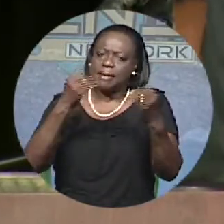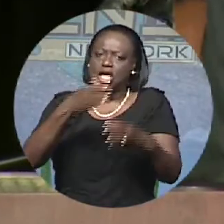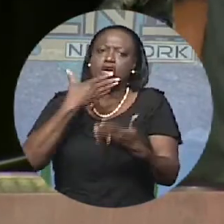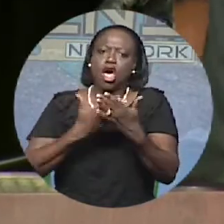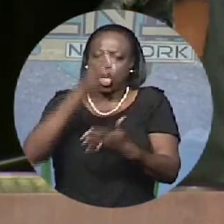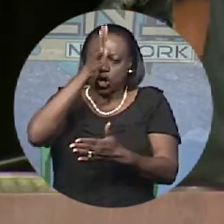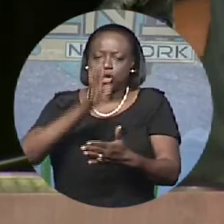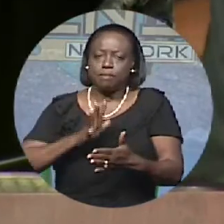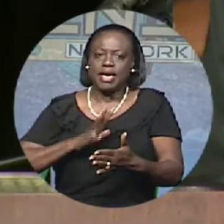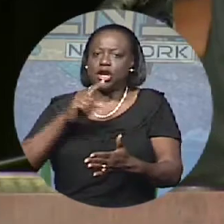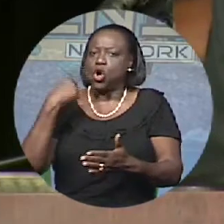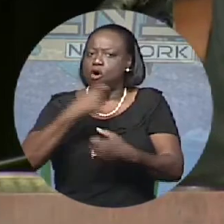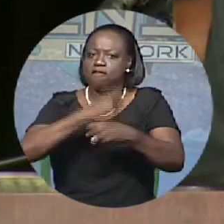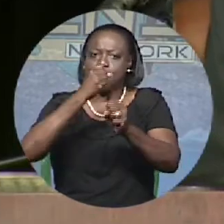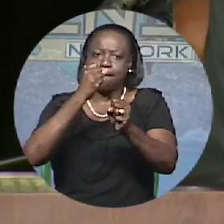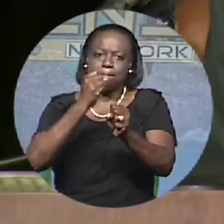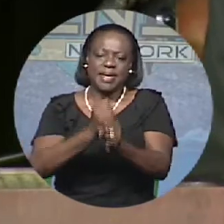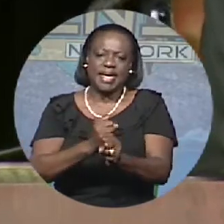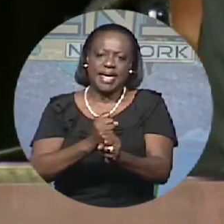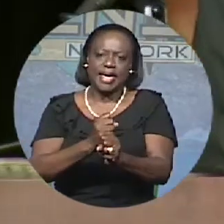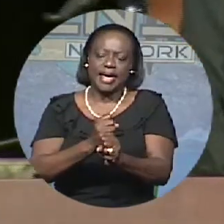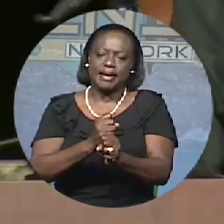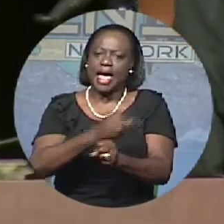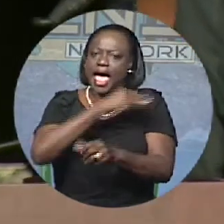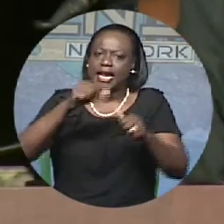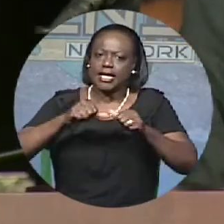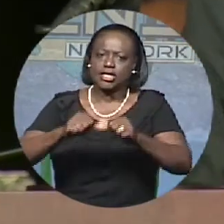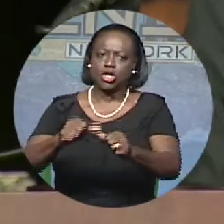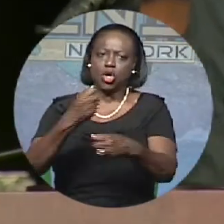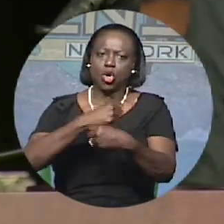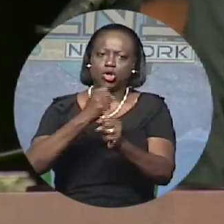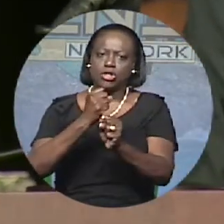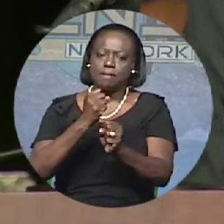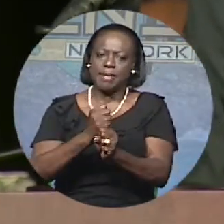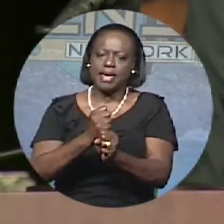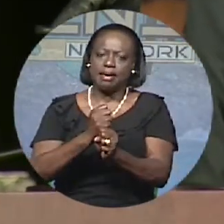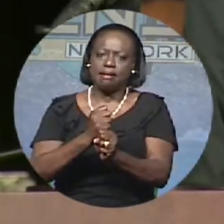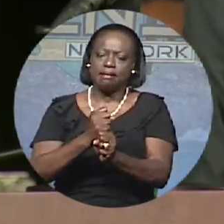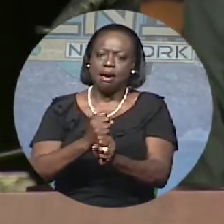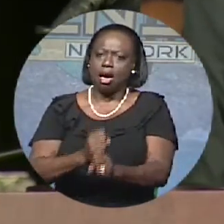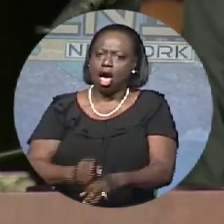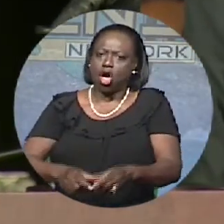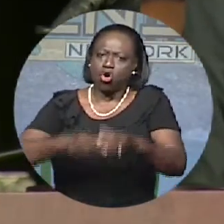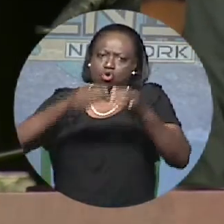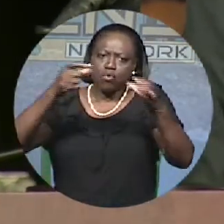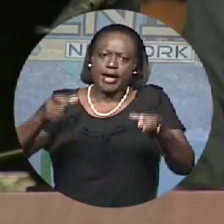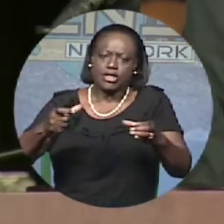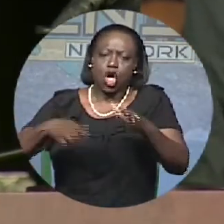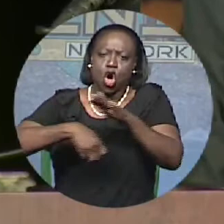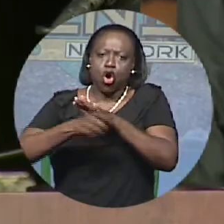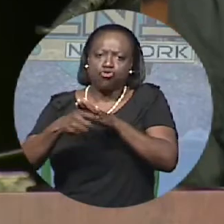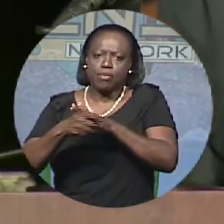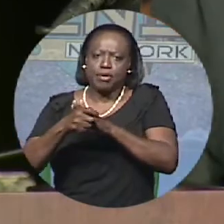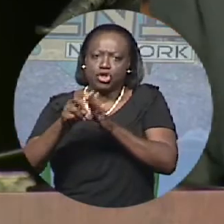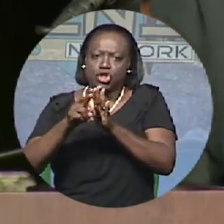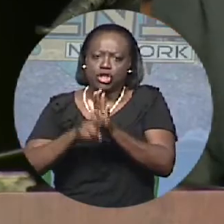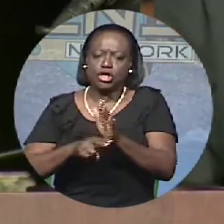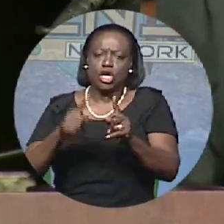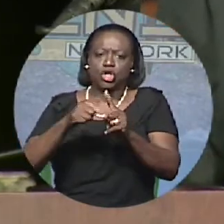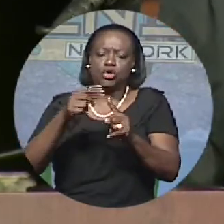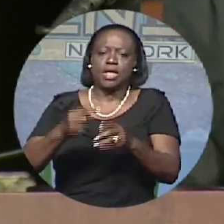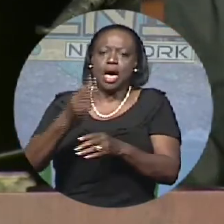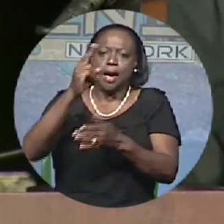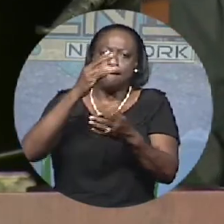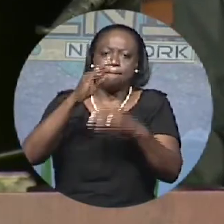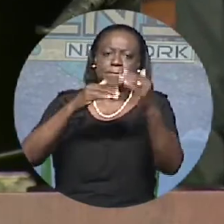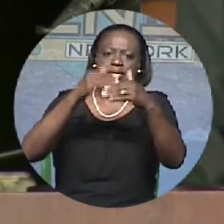who have made and are continuing to make tremendous greatest contribution to the